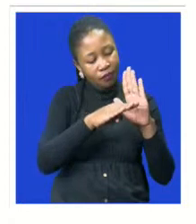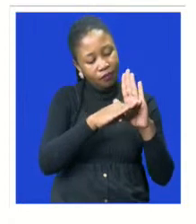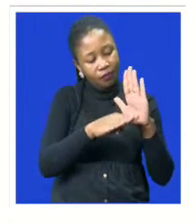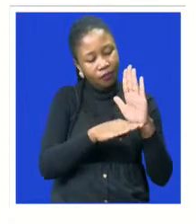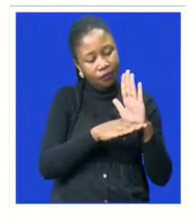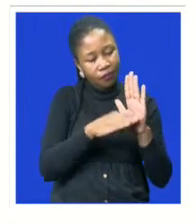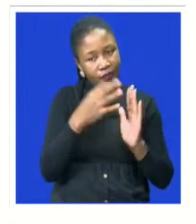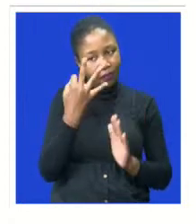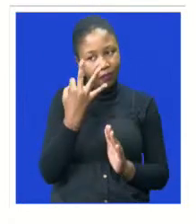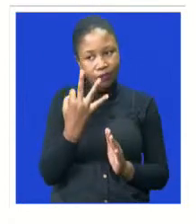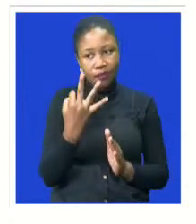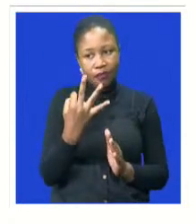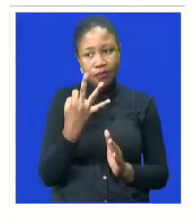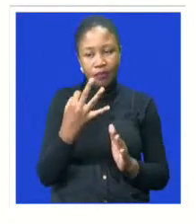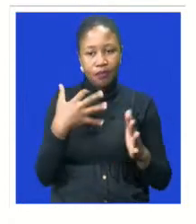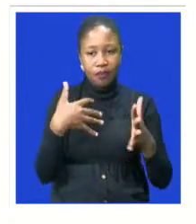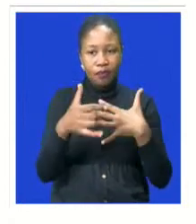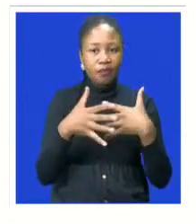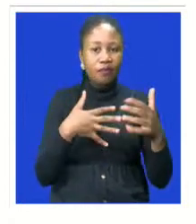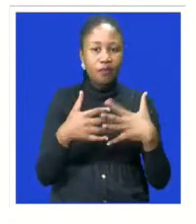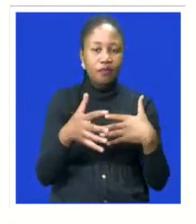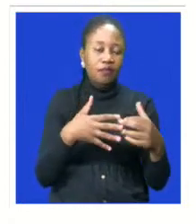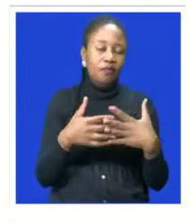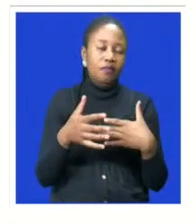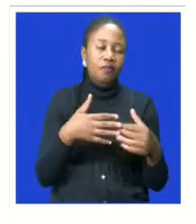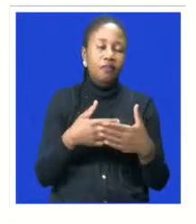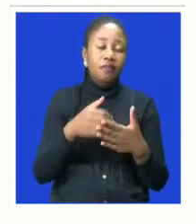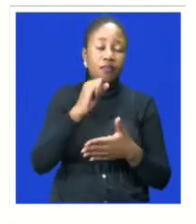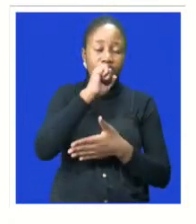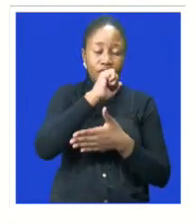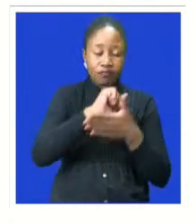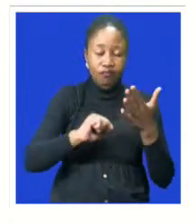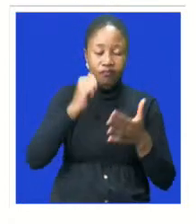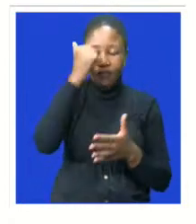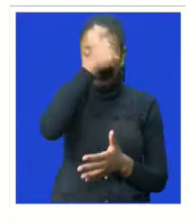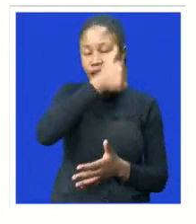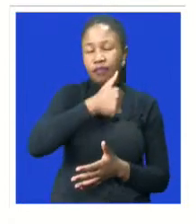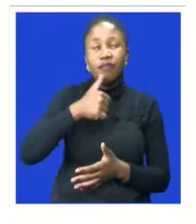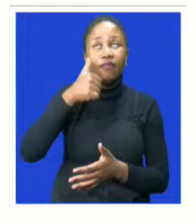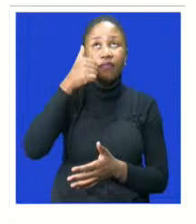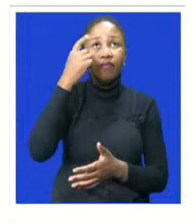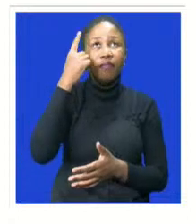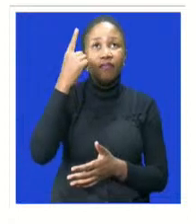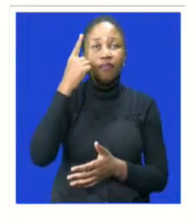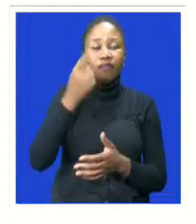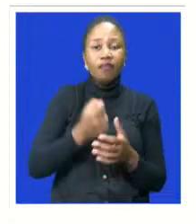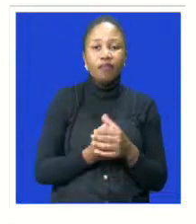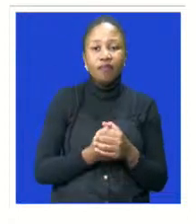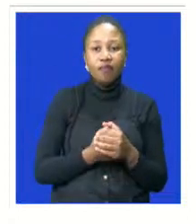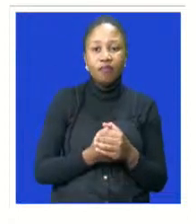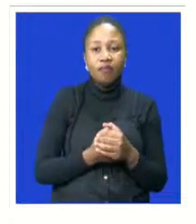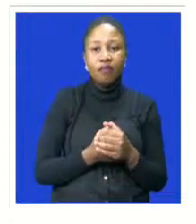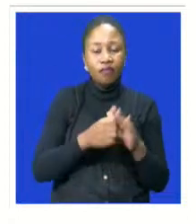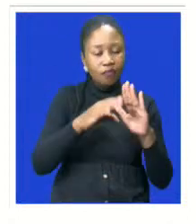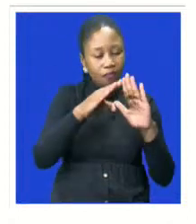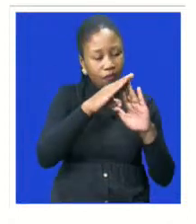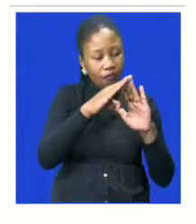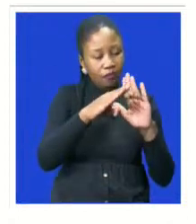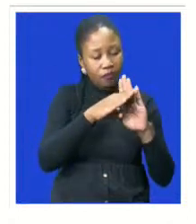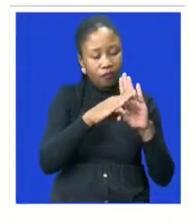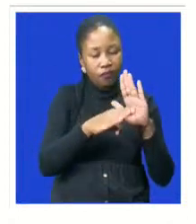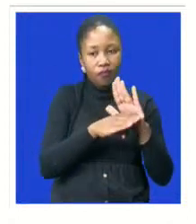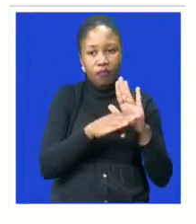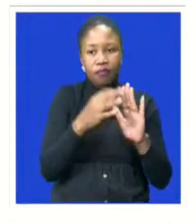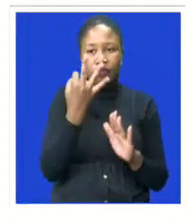3 things that were created by God. I want you to give me at least 3 things